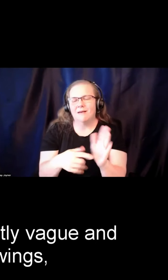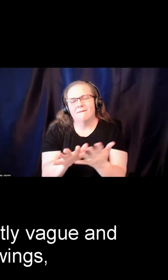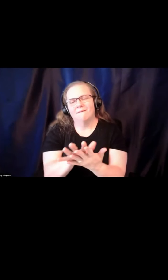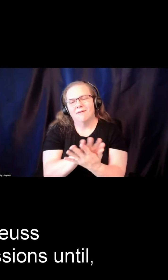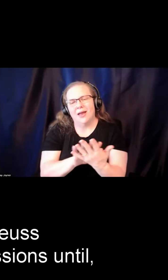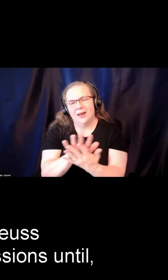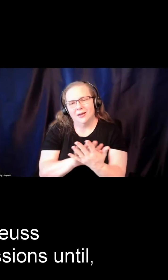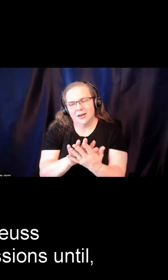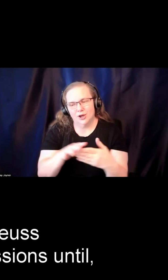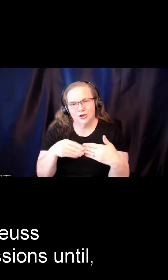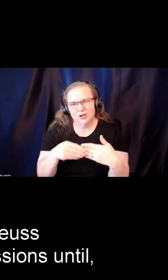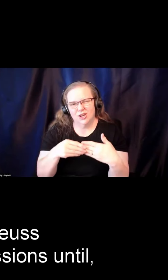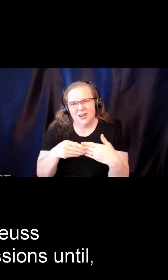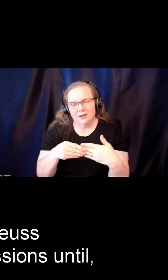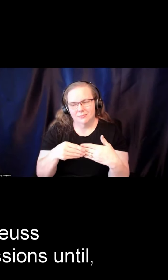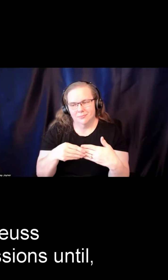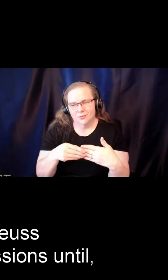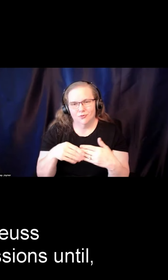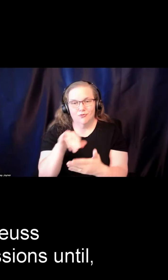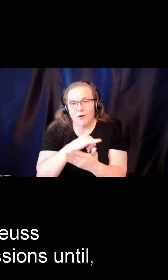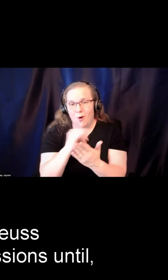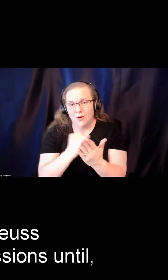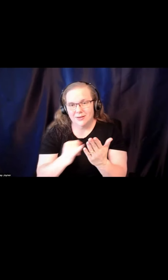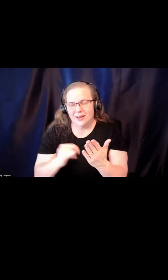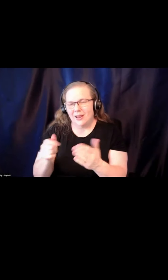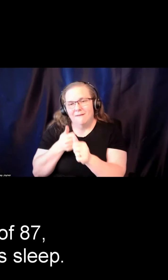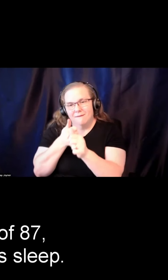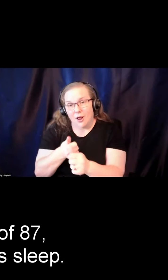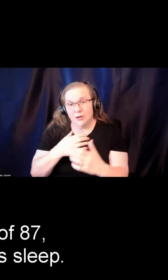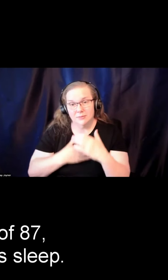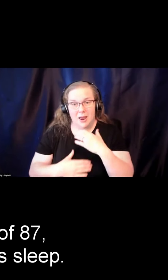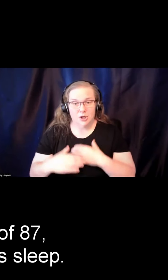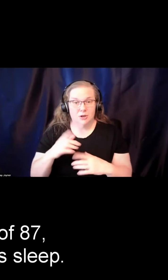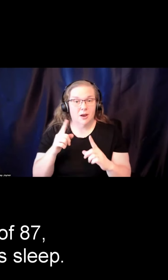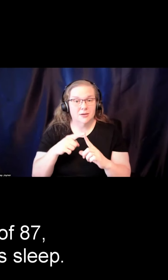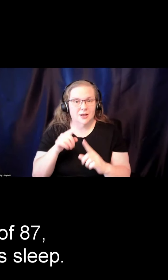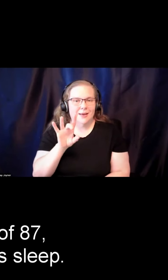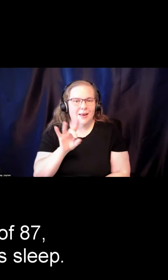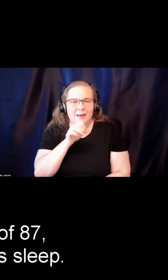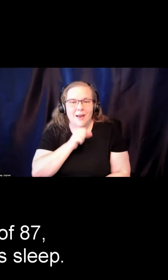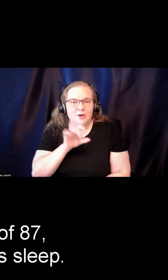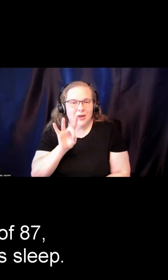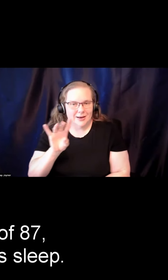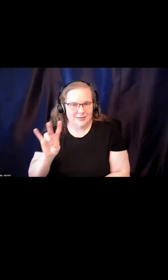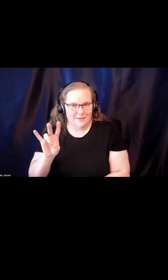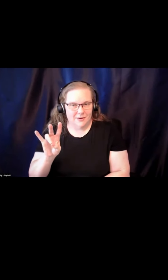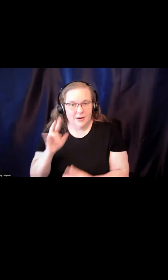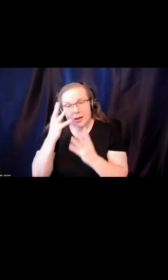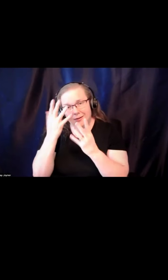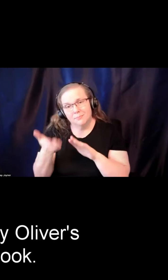shaky drawings, how Dr. Seuss followed his passions until, at the age of 87, he died in his